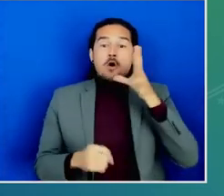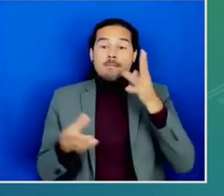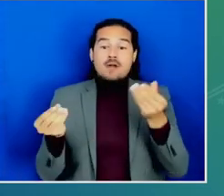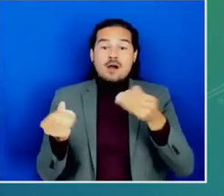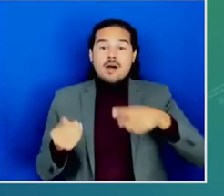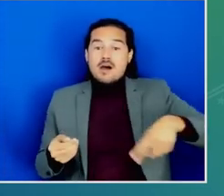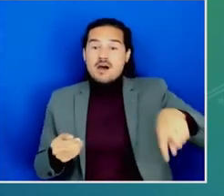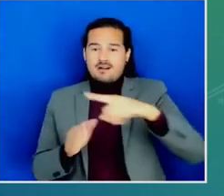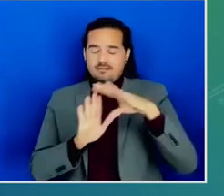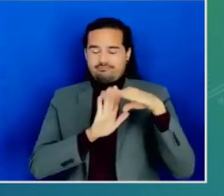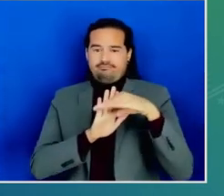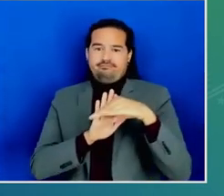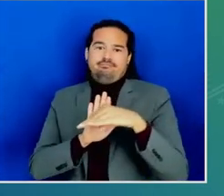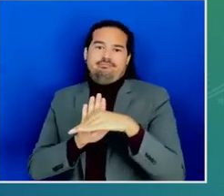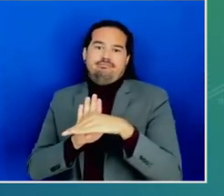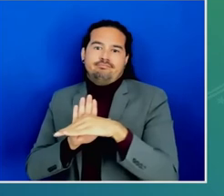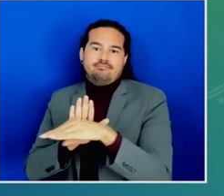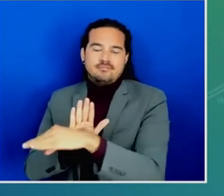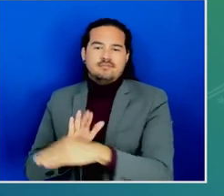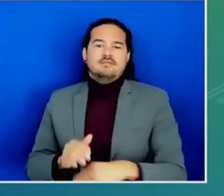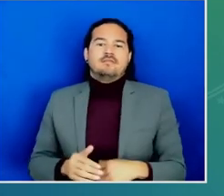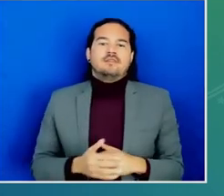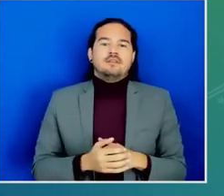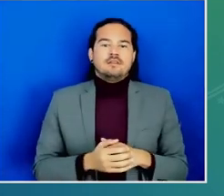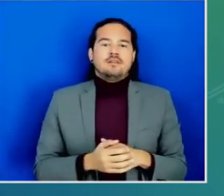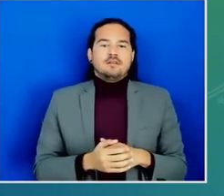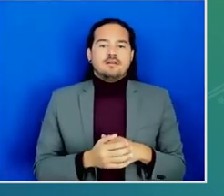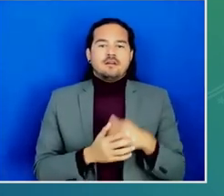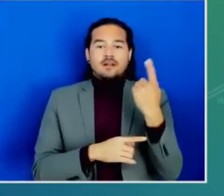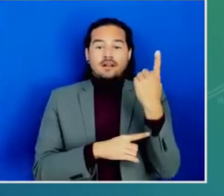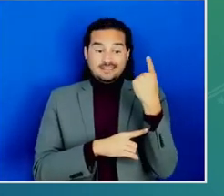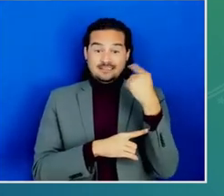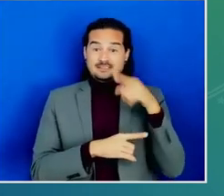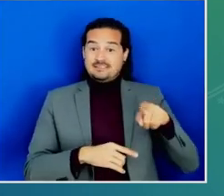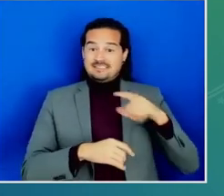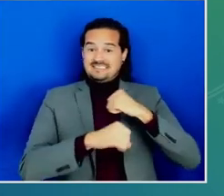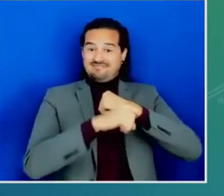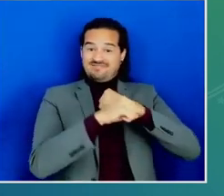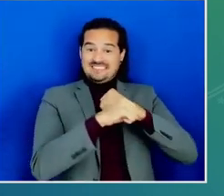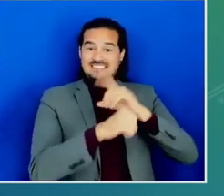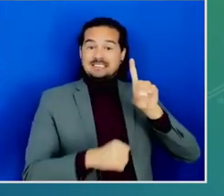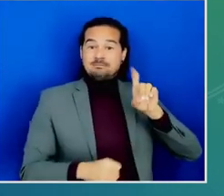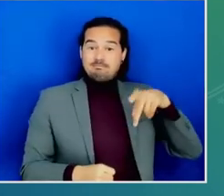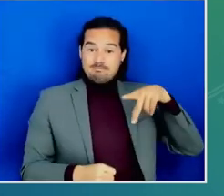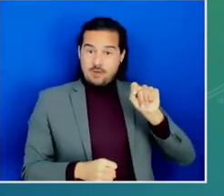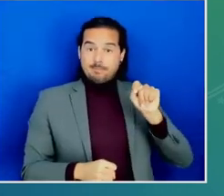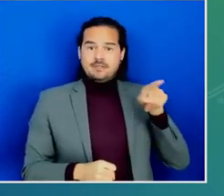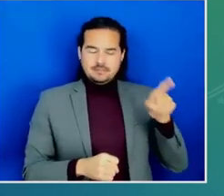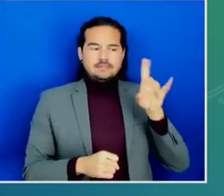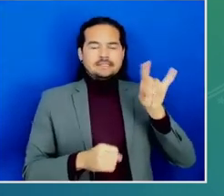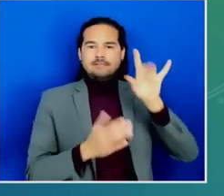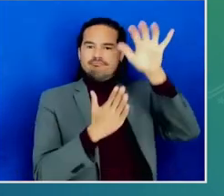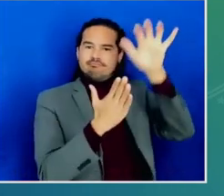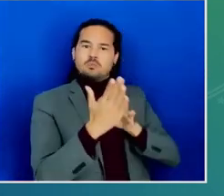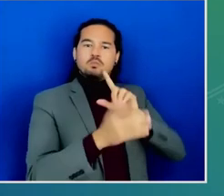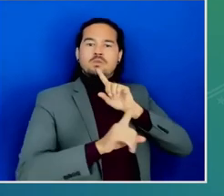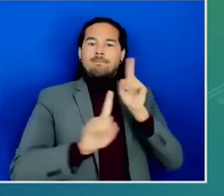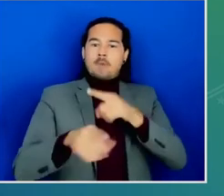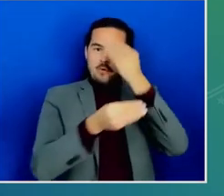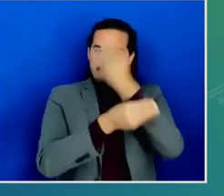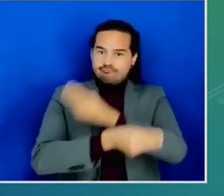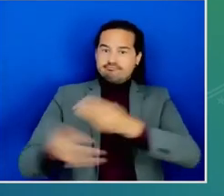farmers. And just last year, the Defense Department reported that climate change is a direct threat to